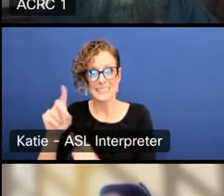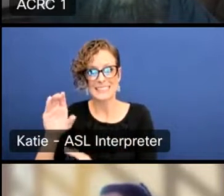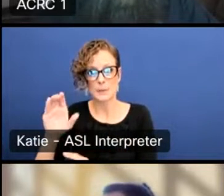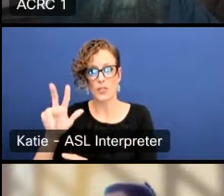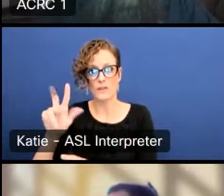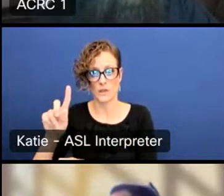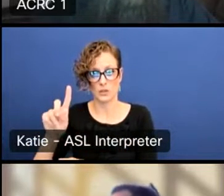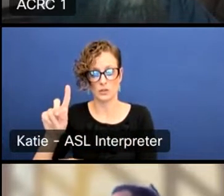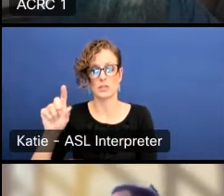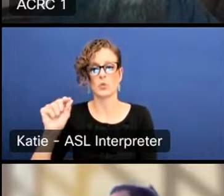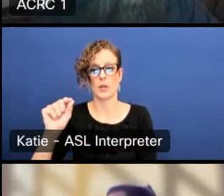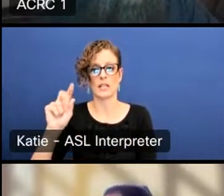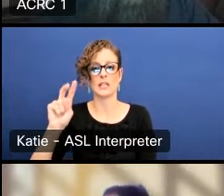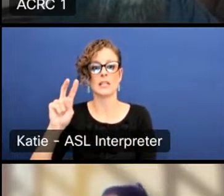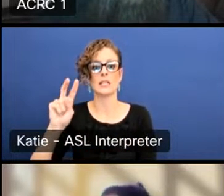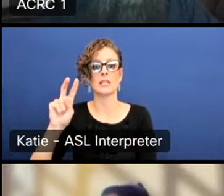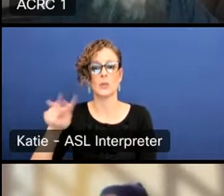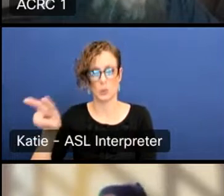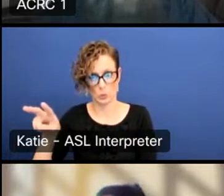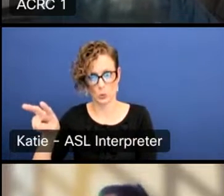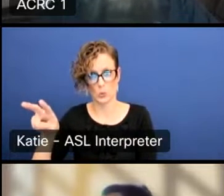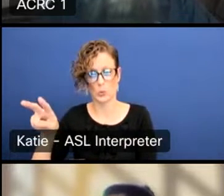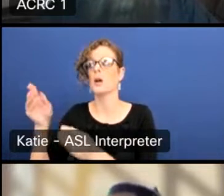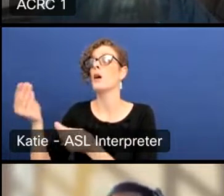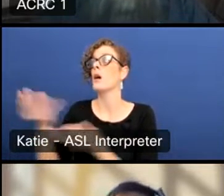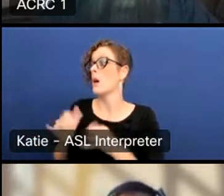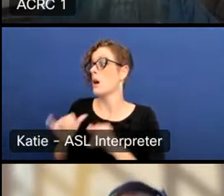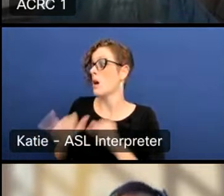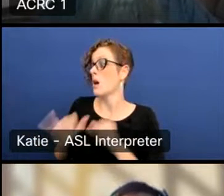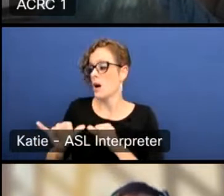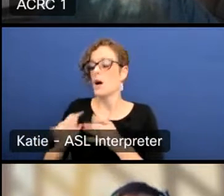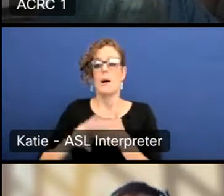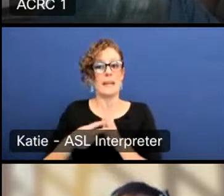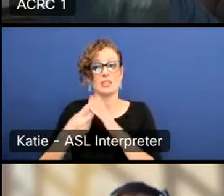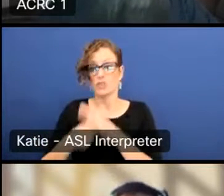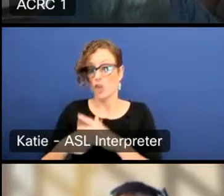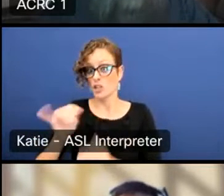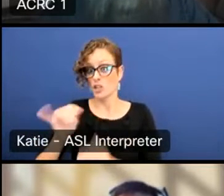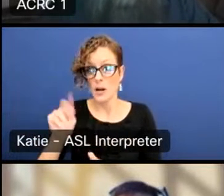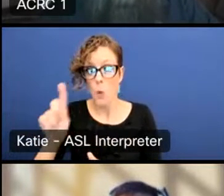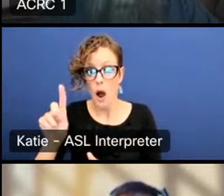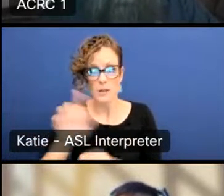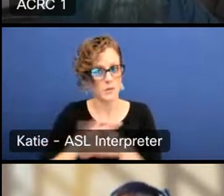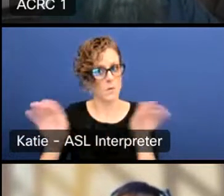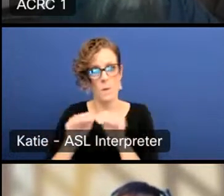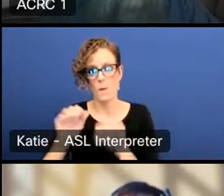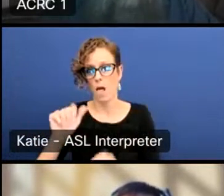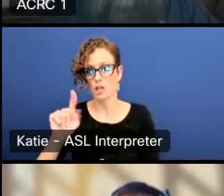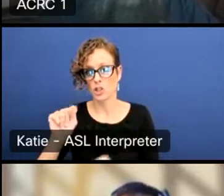31st of 2022. Meaning January 1, there will be no alternative services